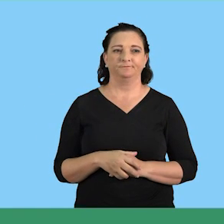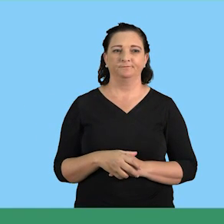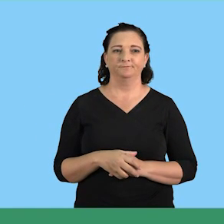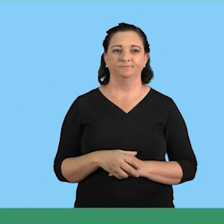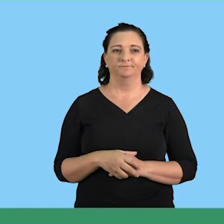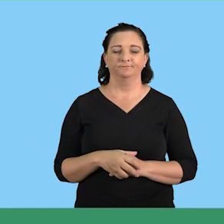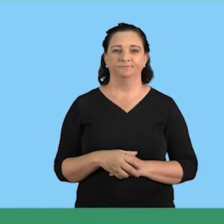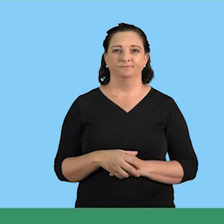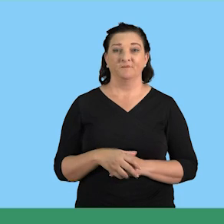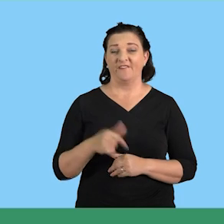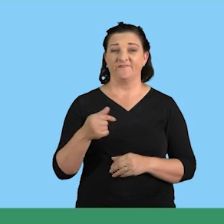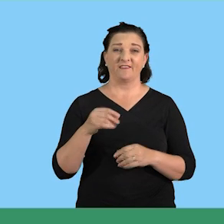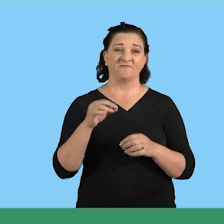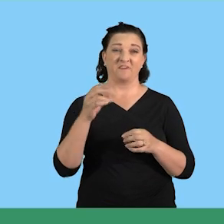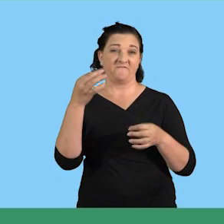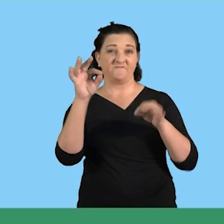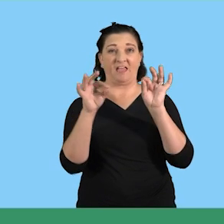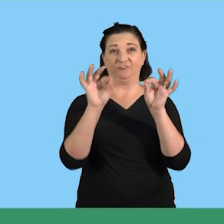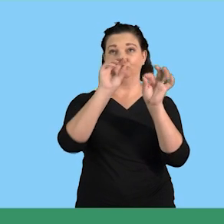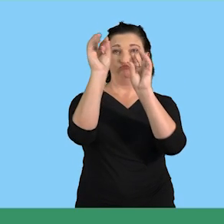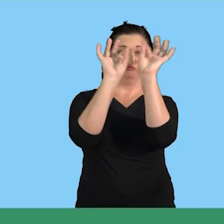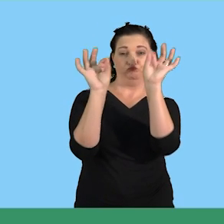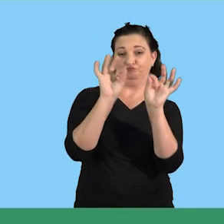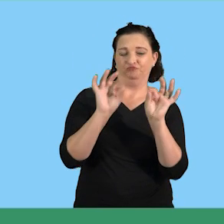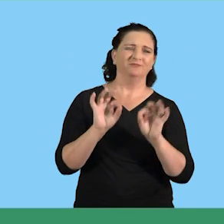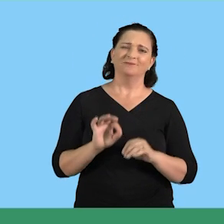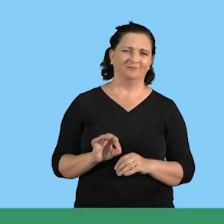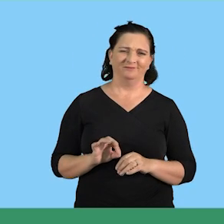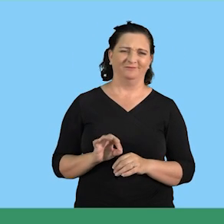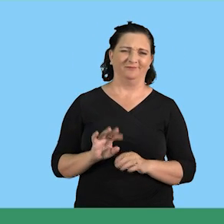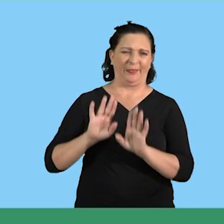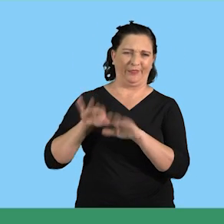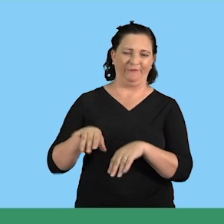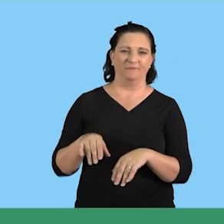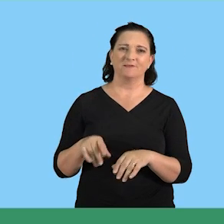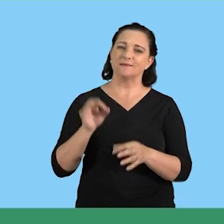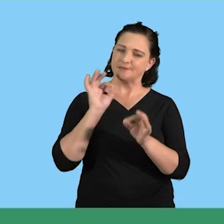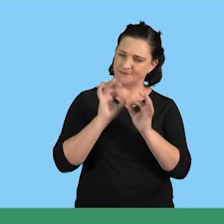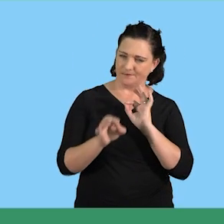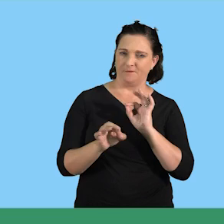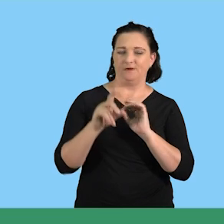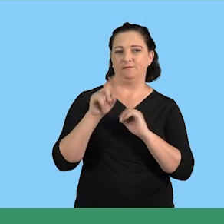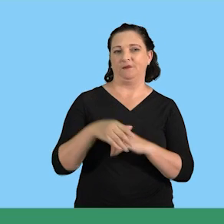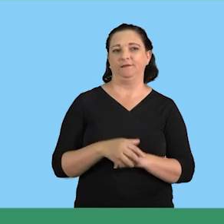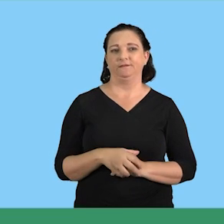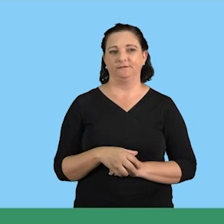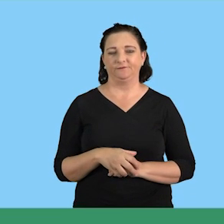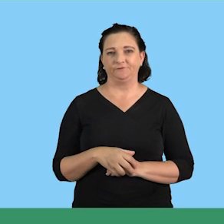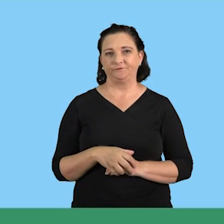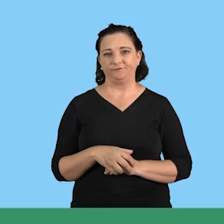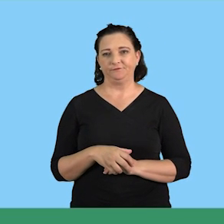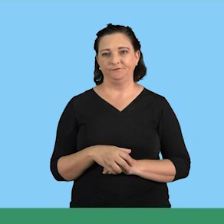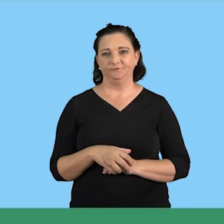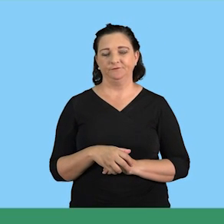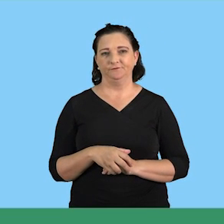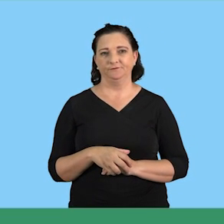possible. All right, and then avoid fancy decorations. Try and be as simple as you can, but yeah, not